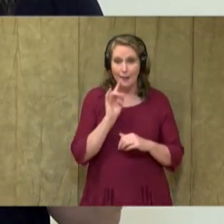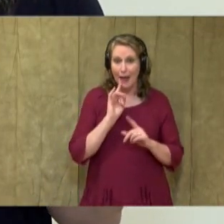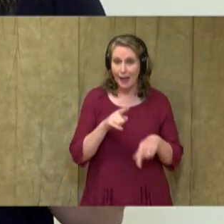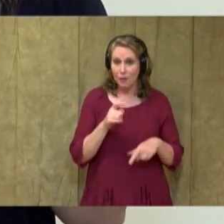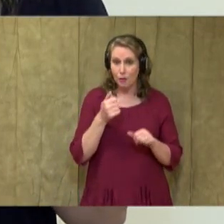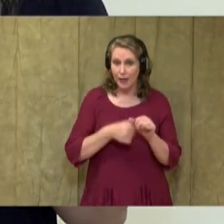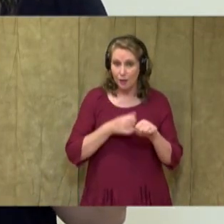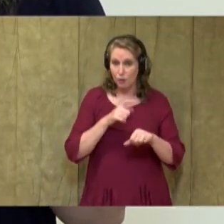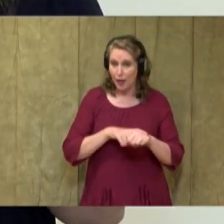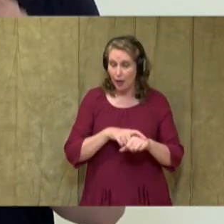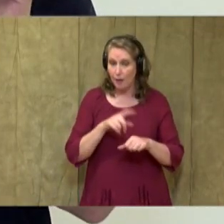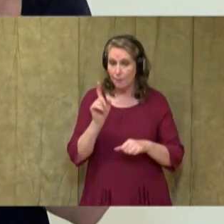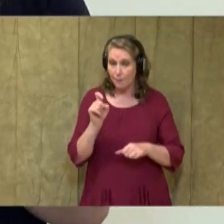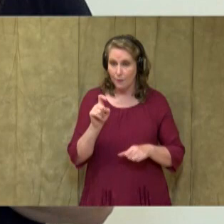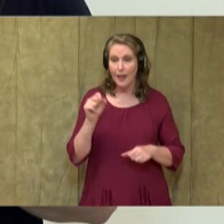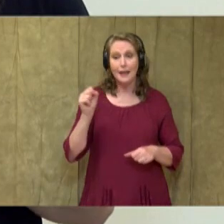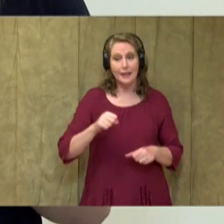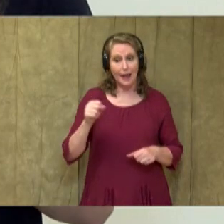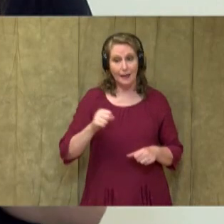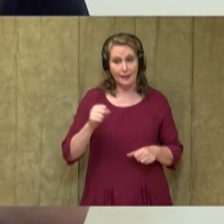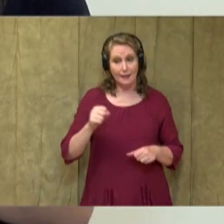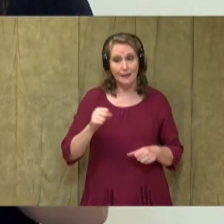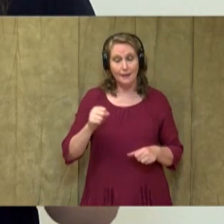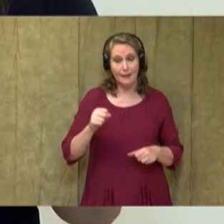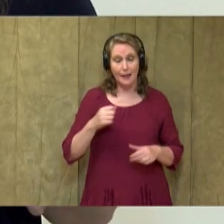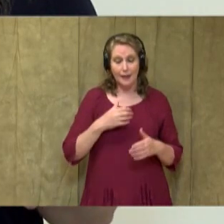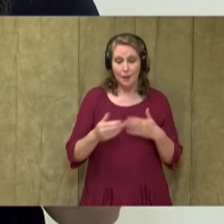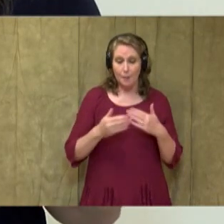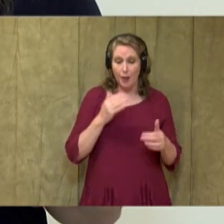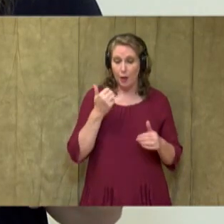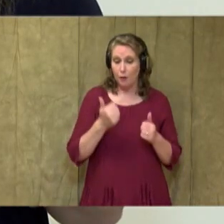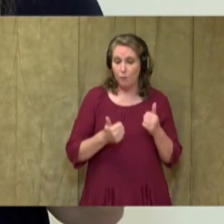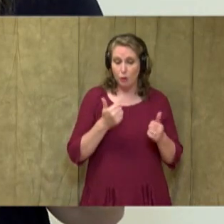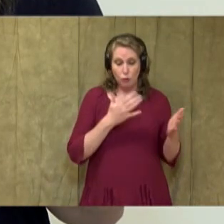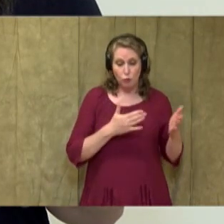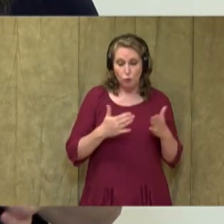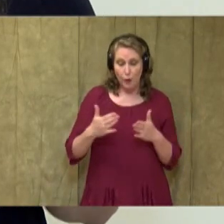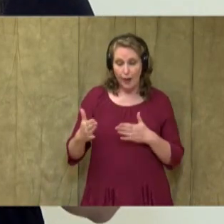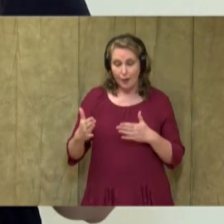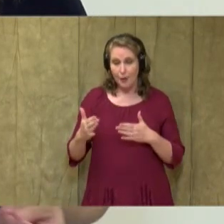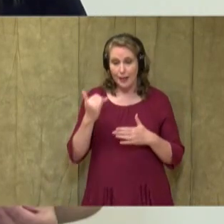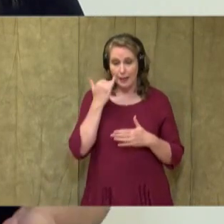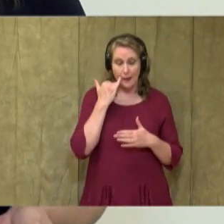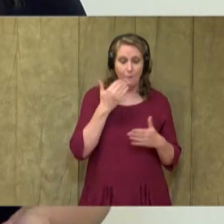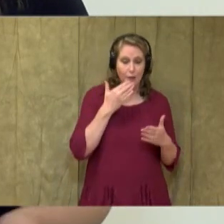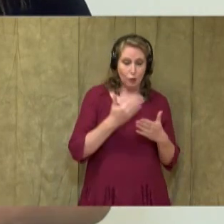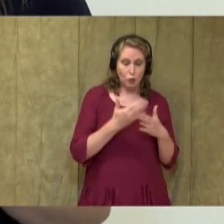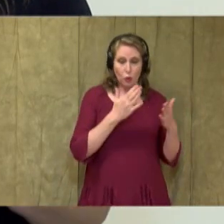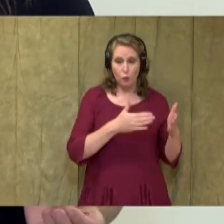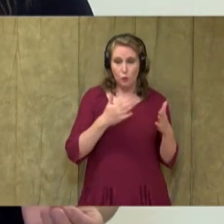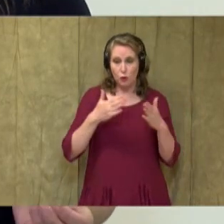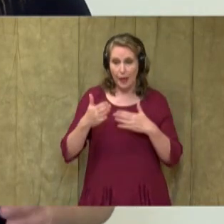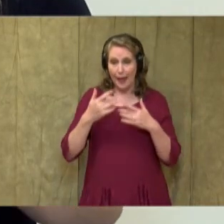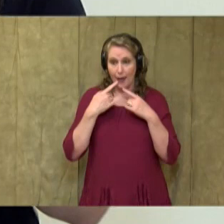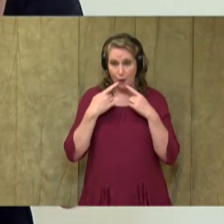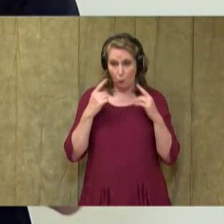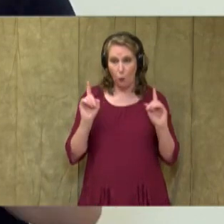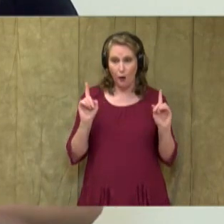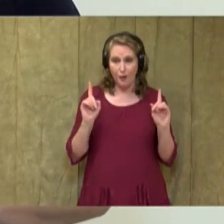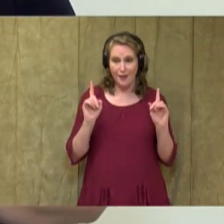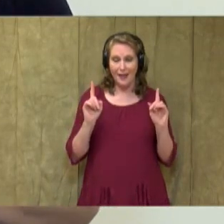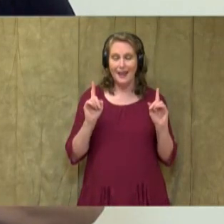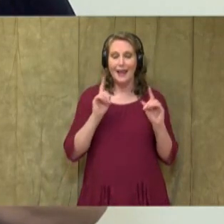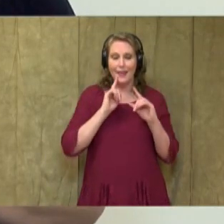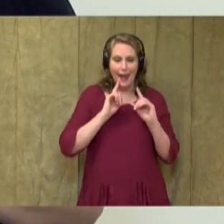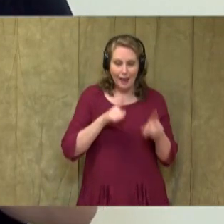time? You should. It doesn't matter what strategy you use. If it's a good strategy and it works, then you should